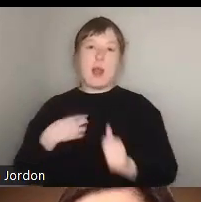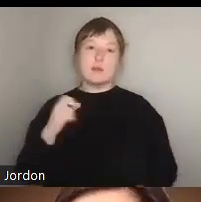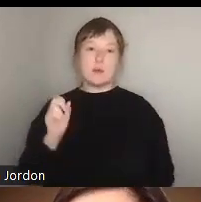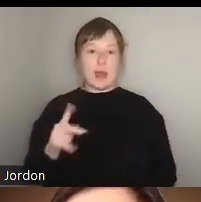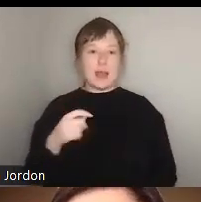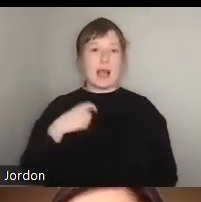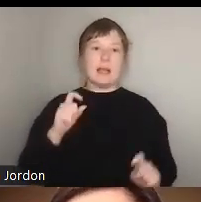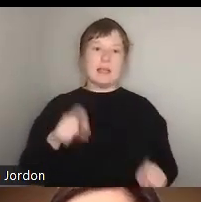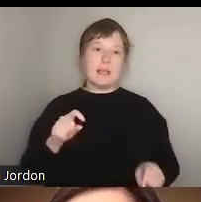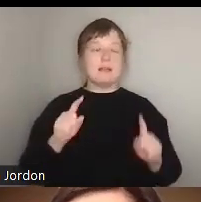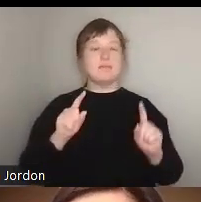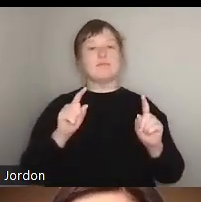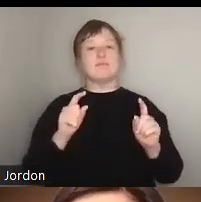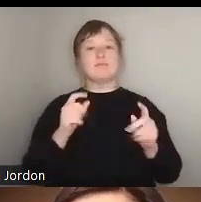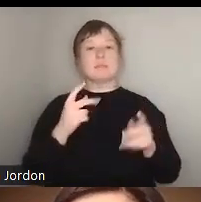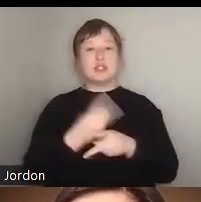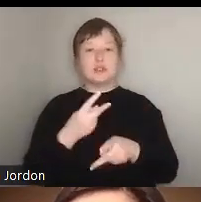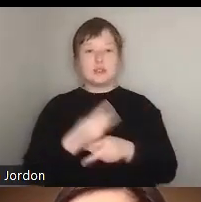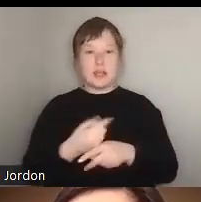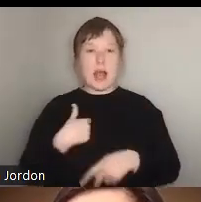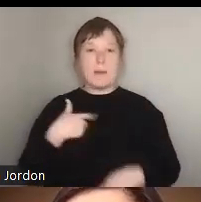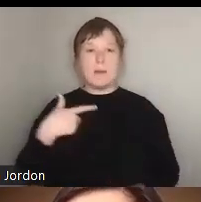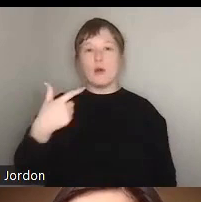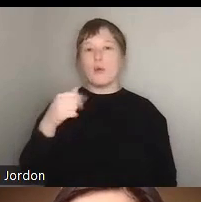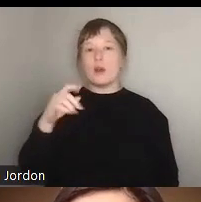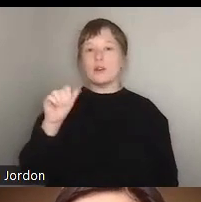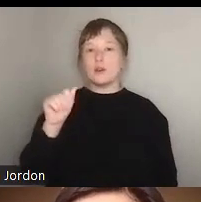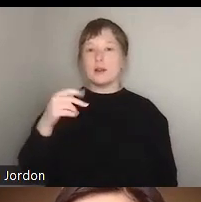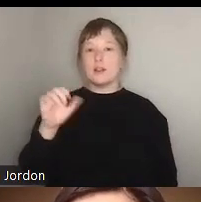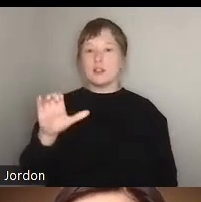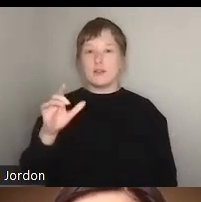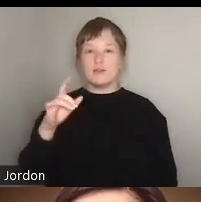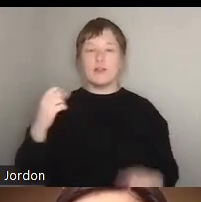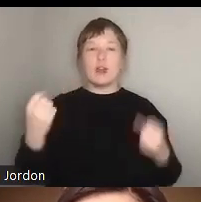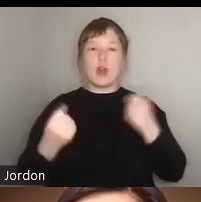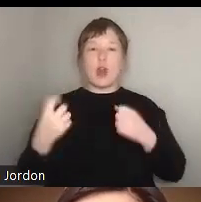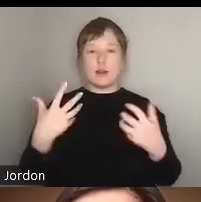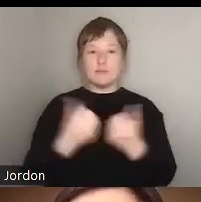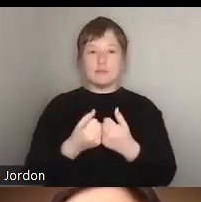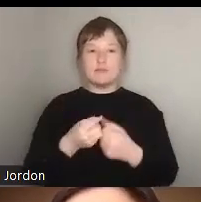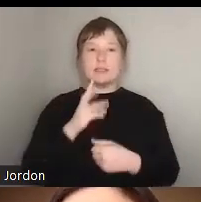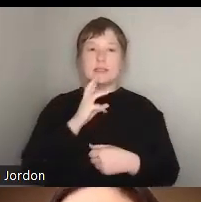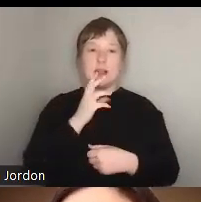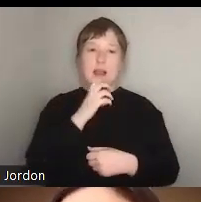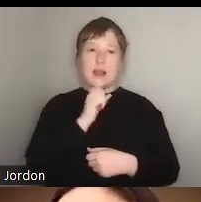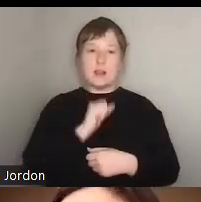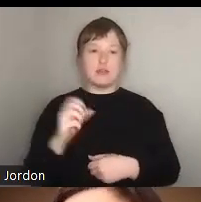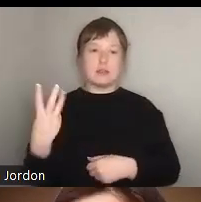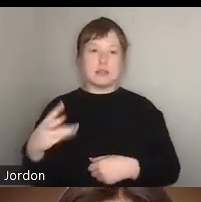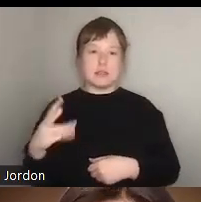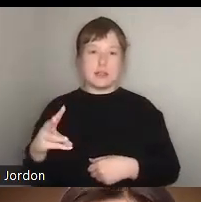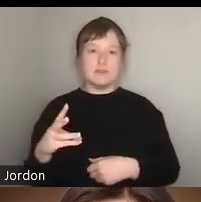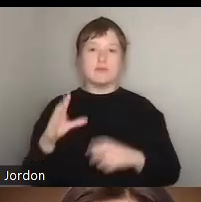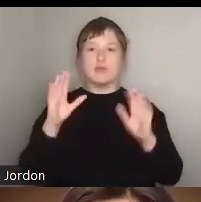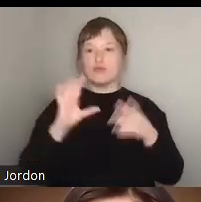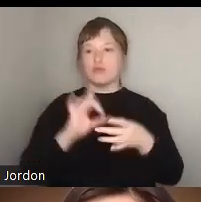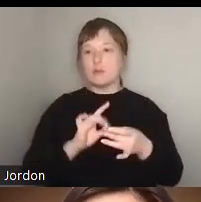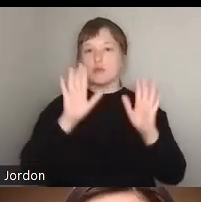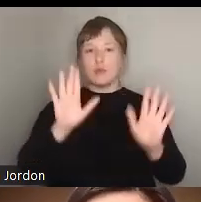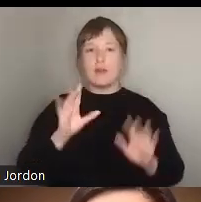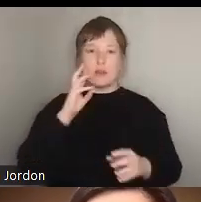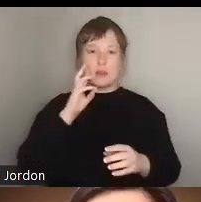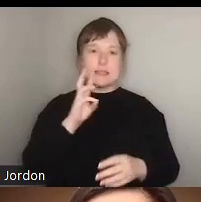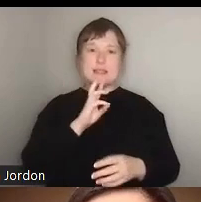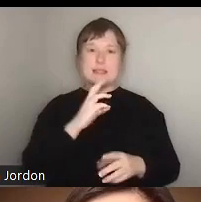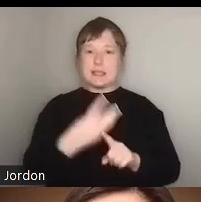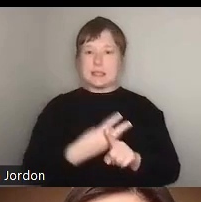care services. I'm a quadriplegic as a result of an automobile accident when I was 16 years old. The relationship was great for about 6 months. Then he